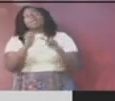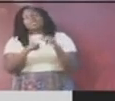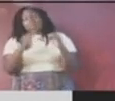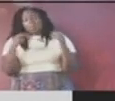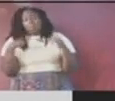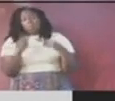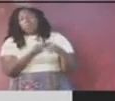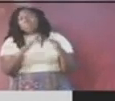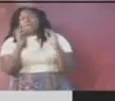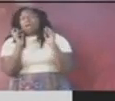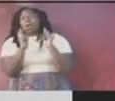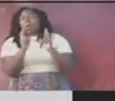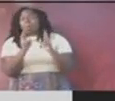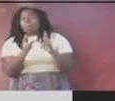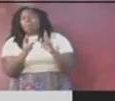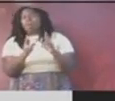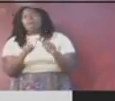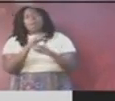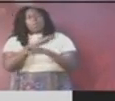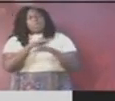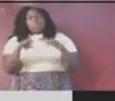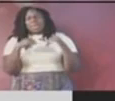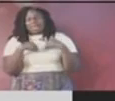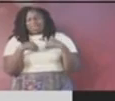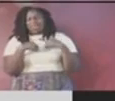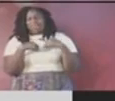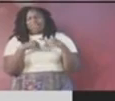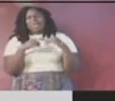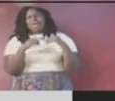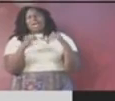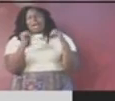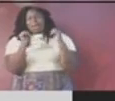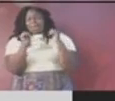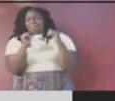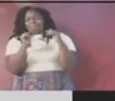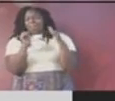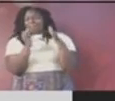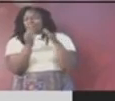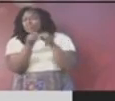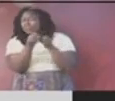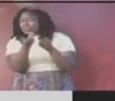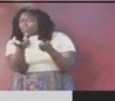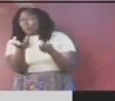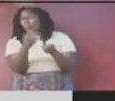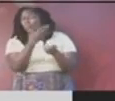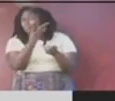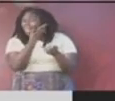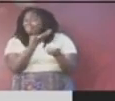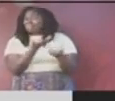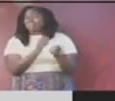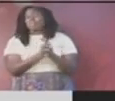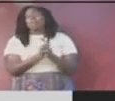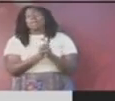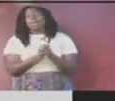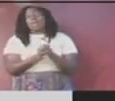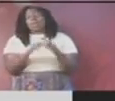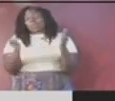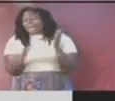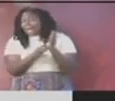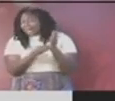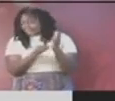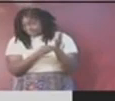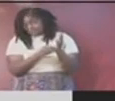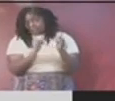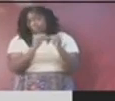even with a rolling average of close to 300 and 15 additional persons per 100 as of this morning, we